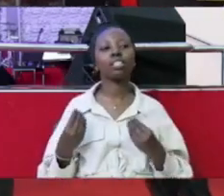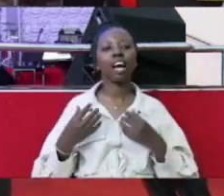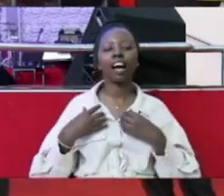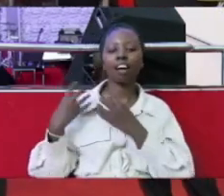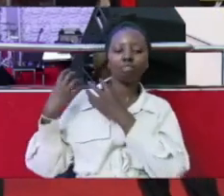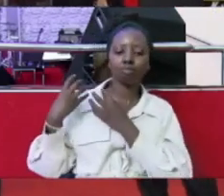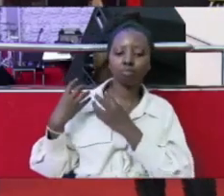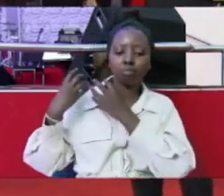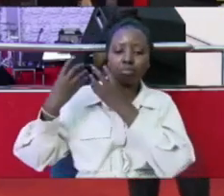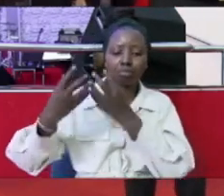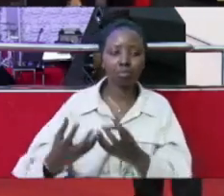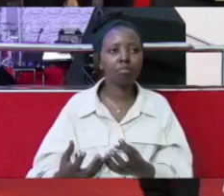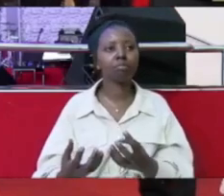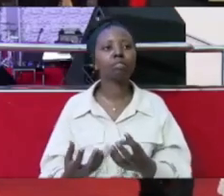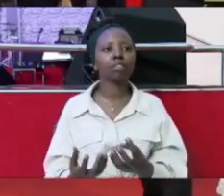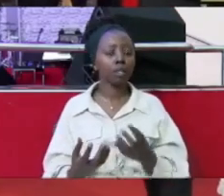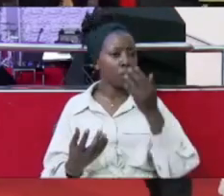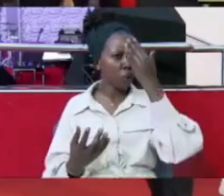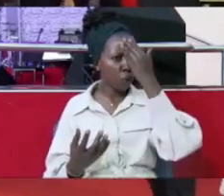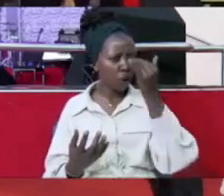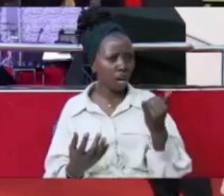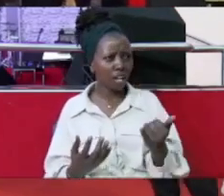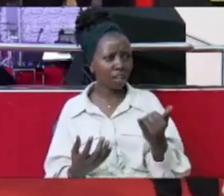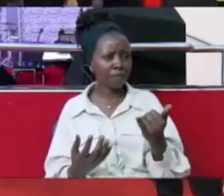sasa najihisi mwepesi.